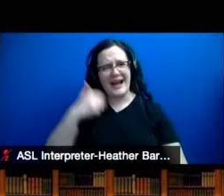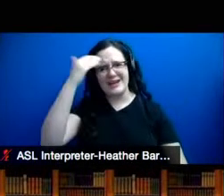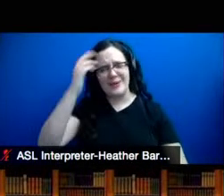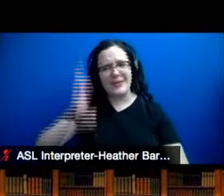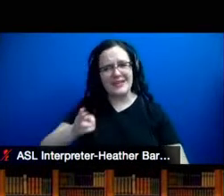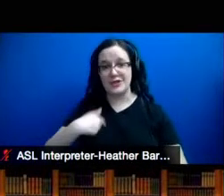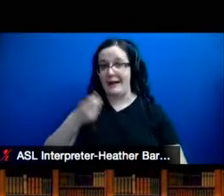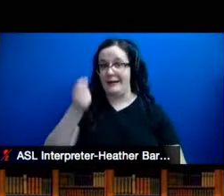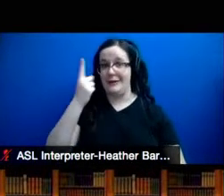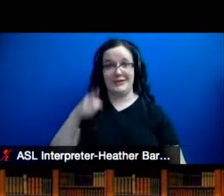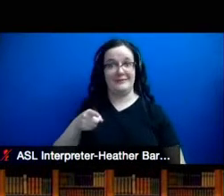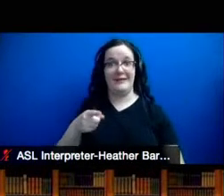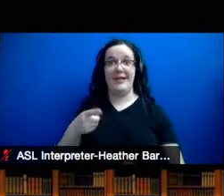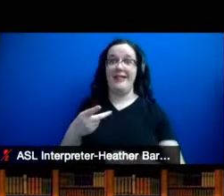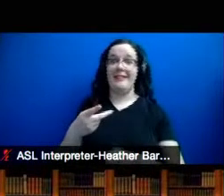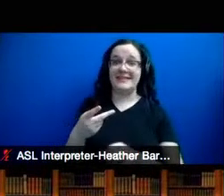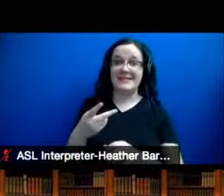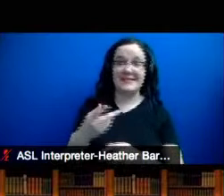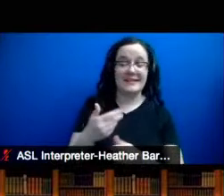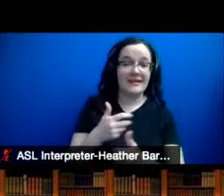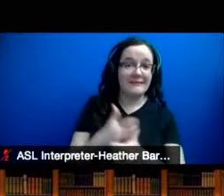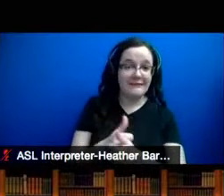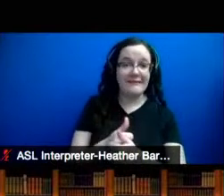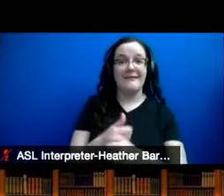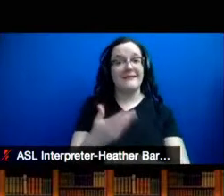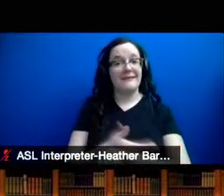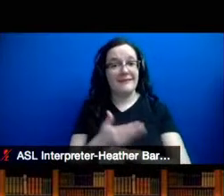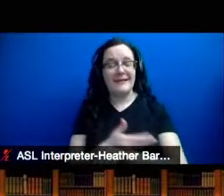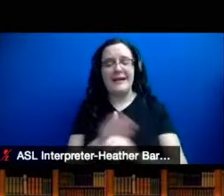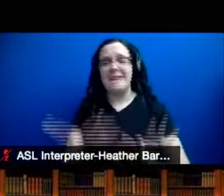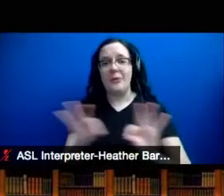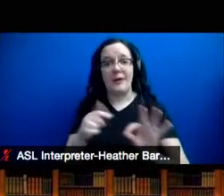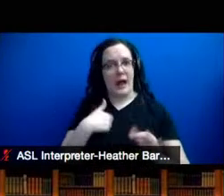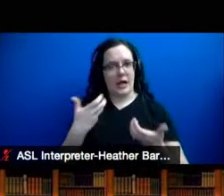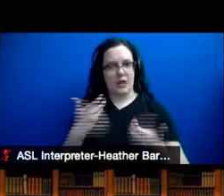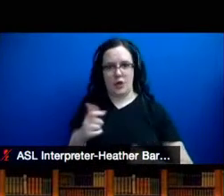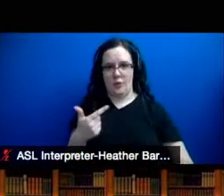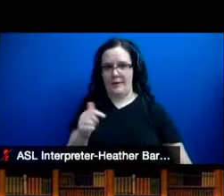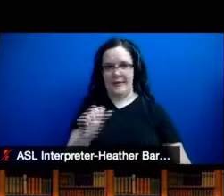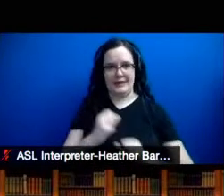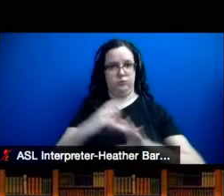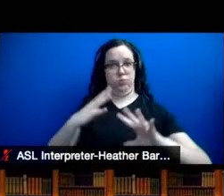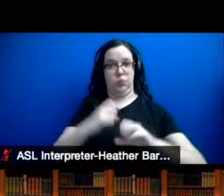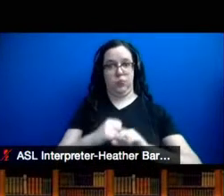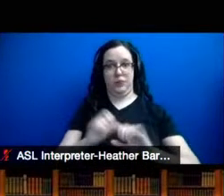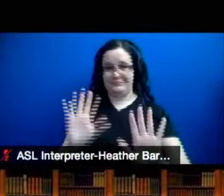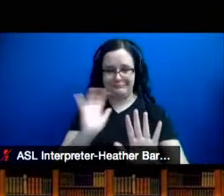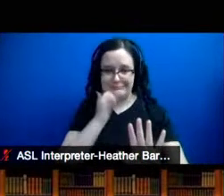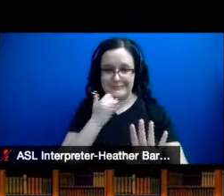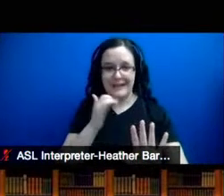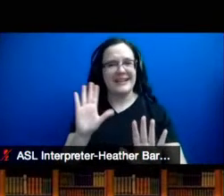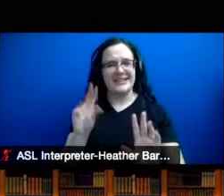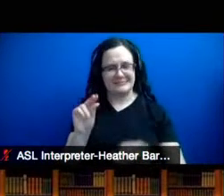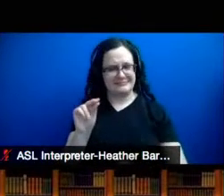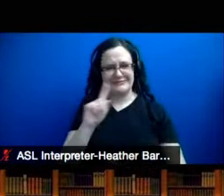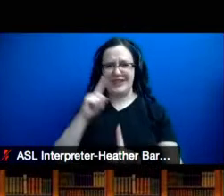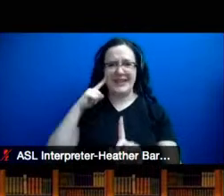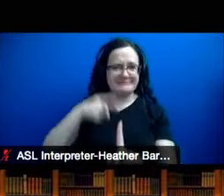this maintenance. You know, I don't want a gas explosion. I get it. I just want you to understand that it's truly just about the sleep. That